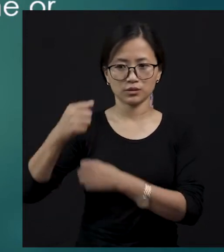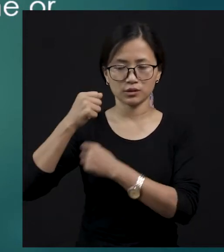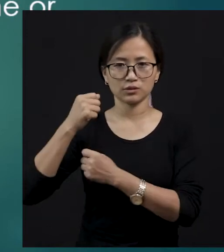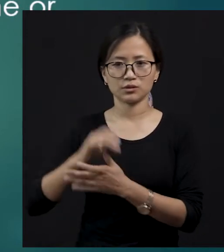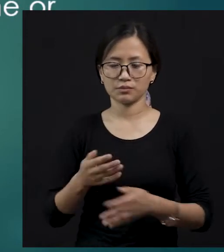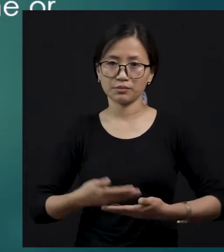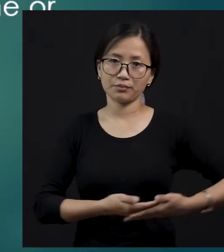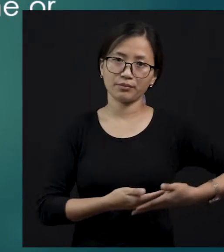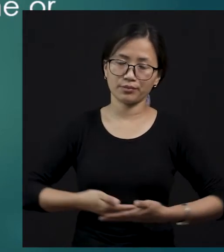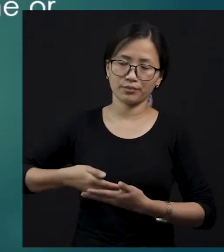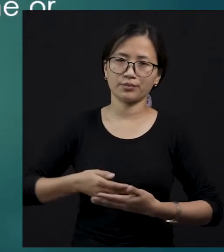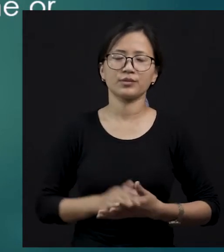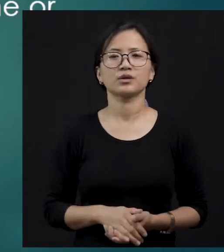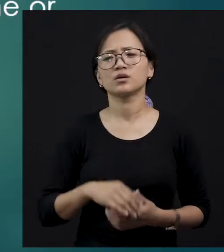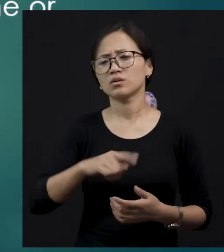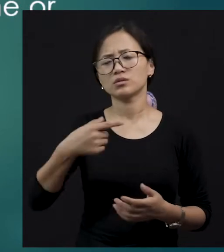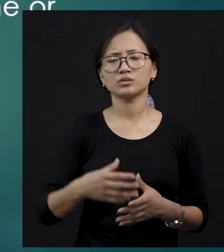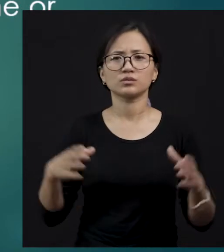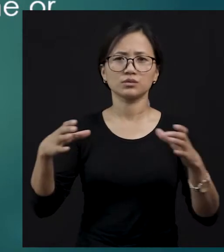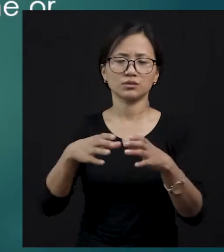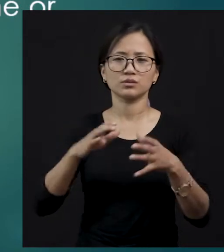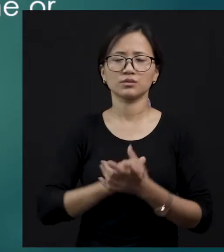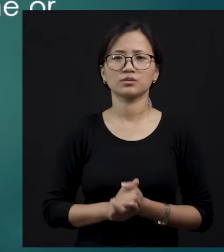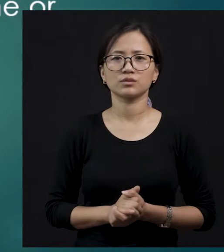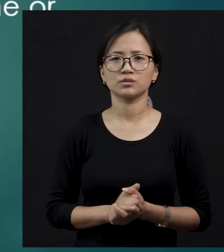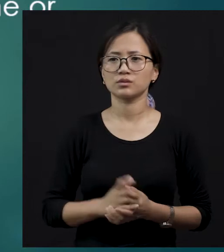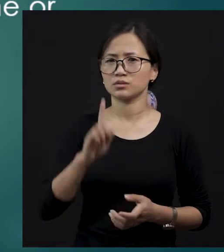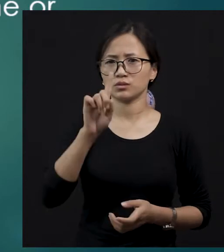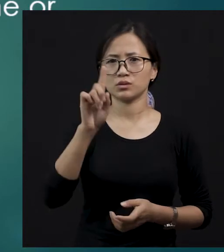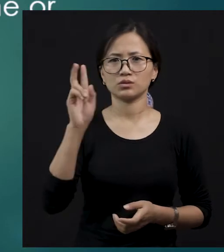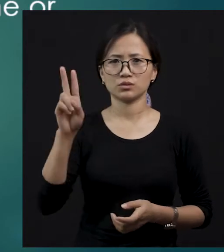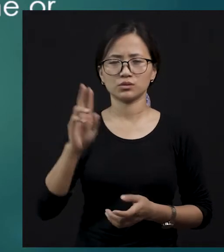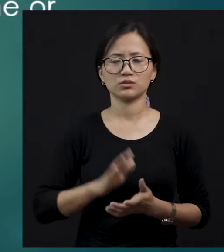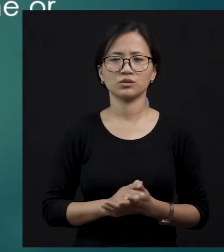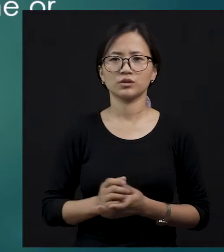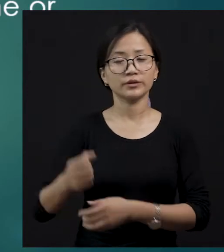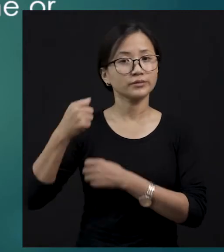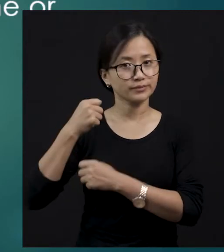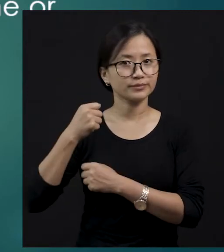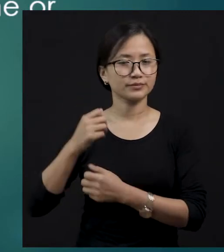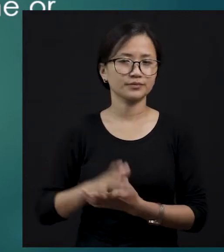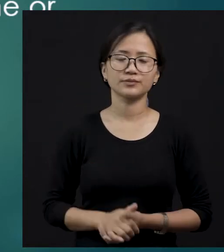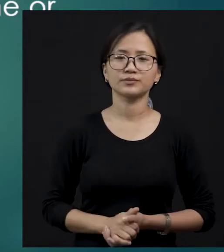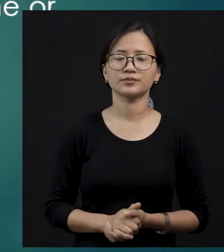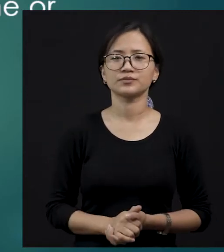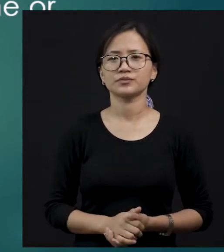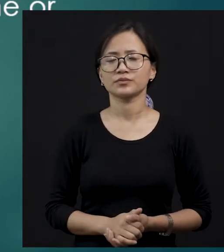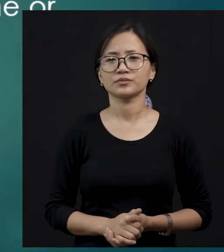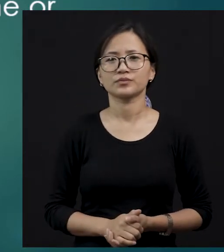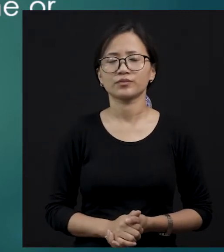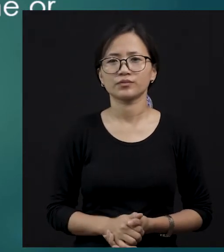That means they are always in group. The others will go out, but there will be one or two that stand guard. They would be guarding the small